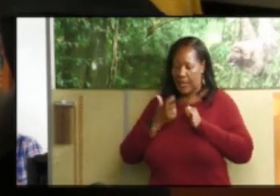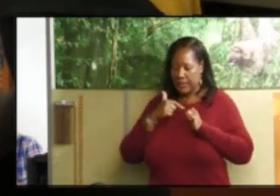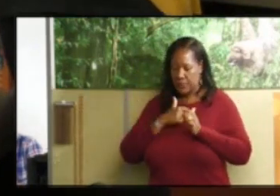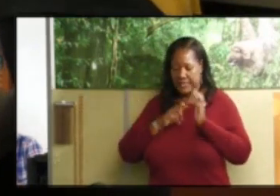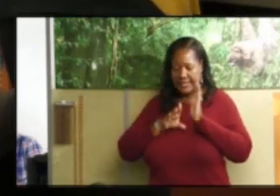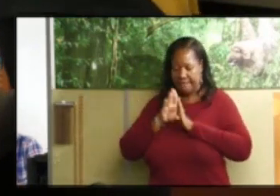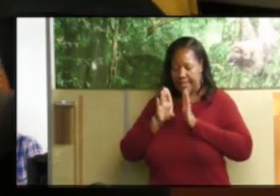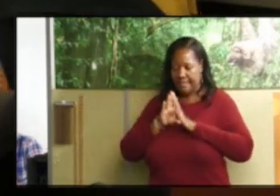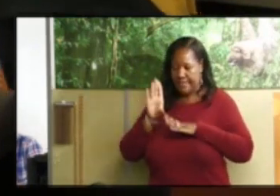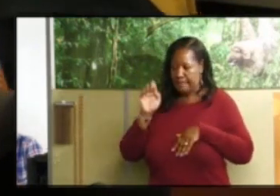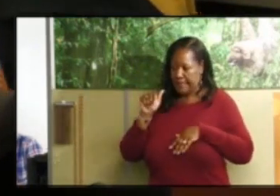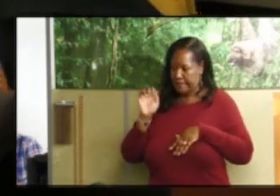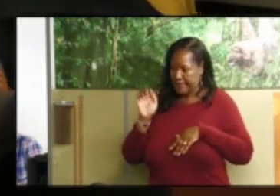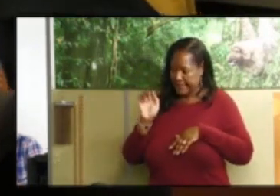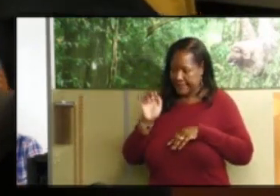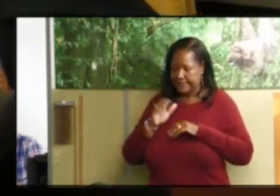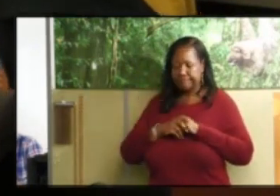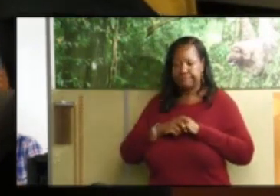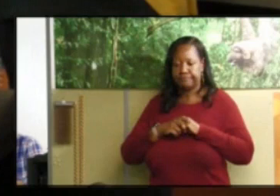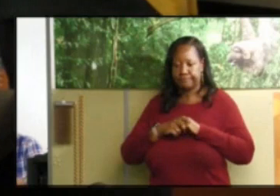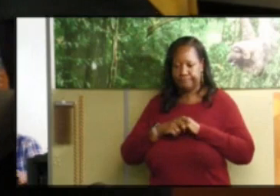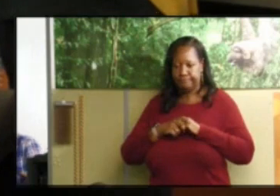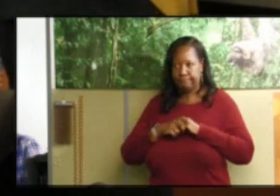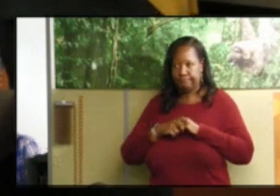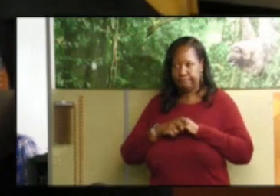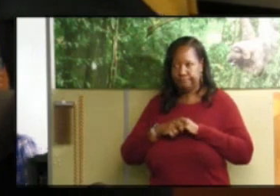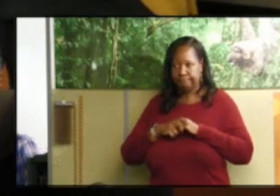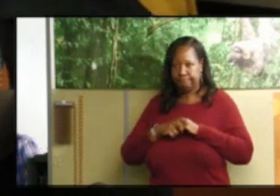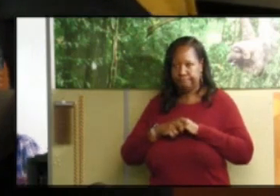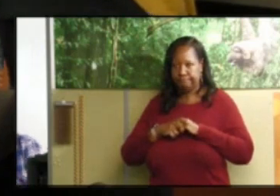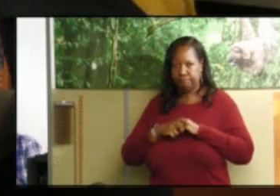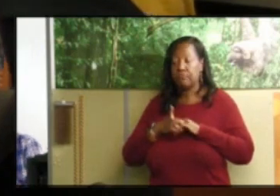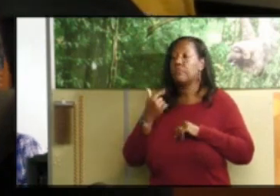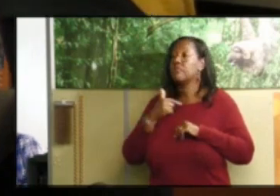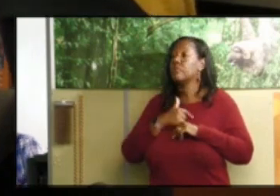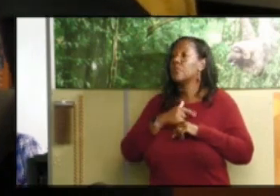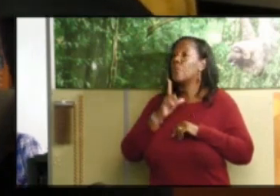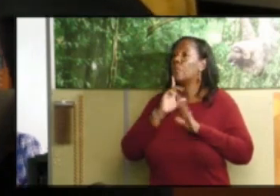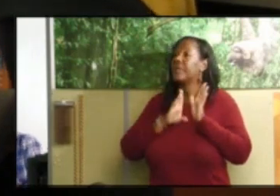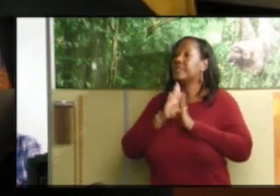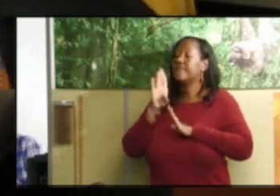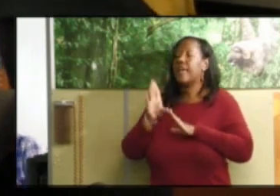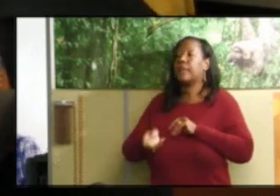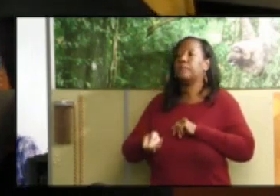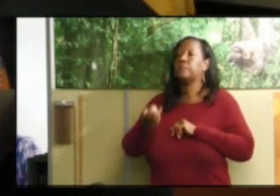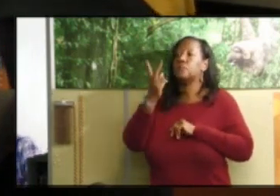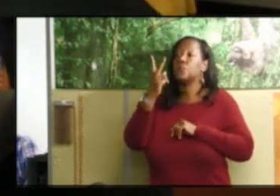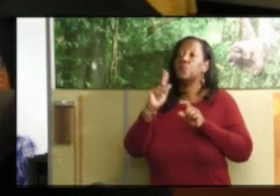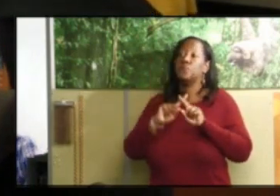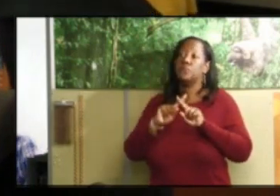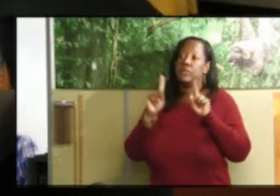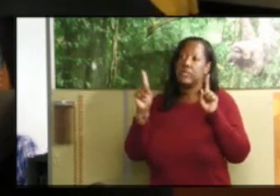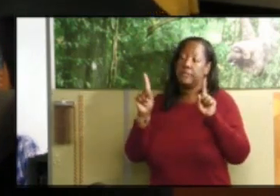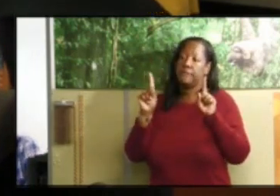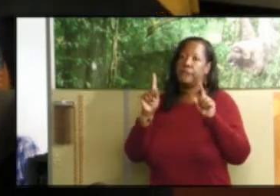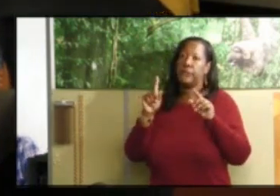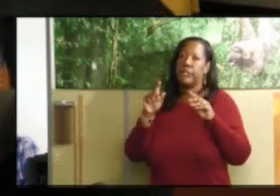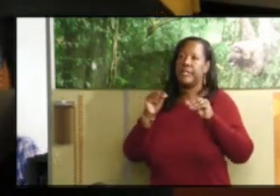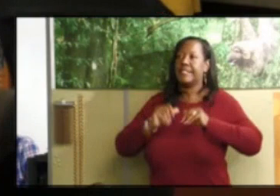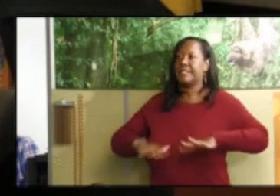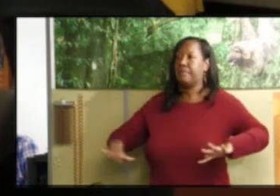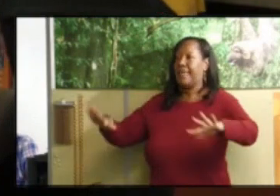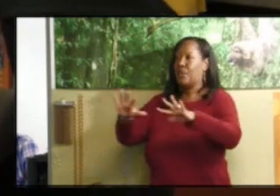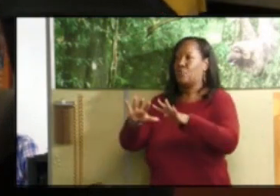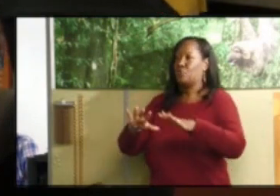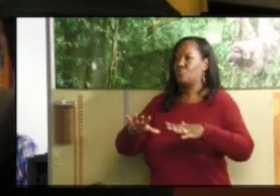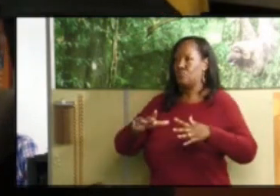a base plan for that? We actually developed two different spatial layouts. One that was